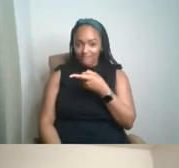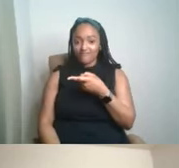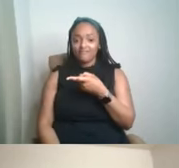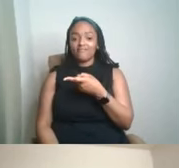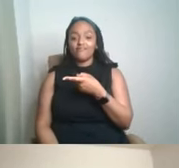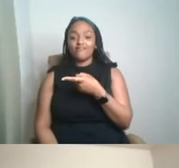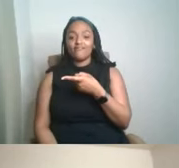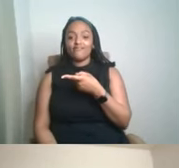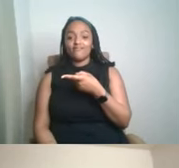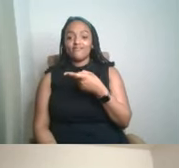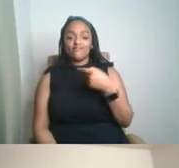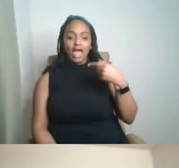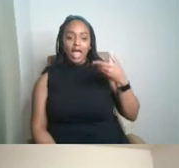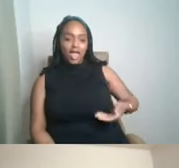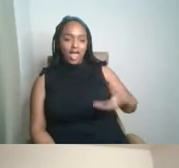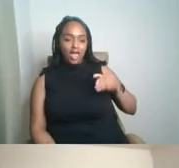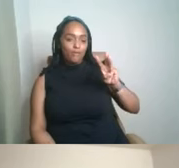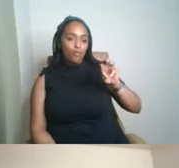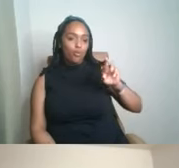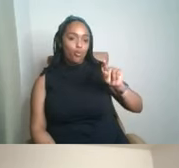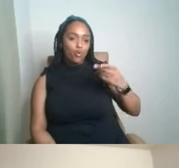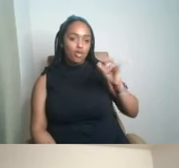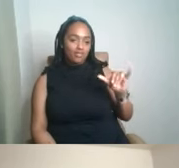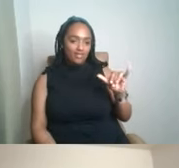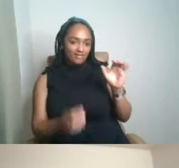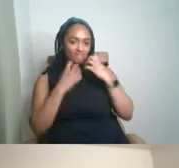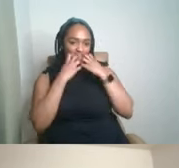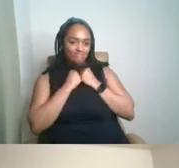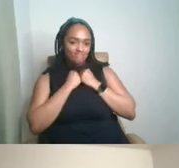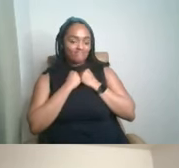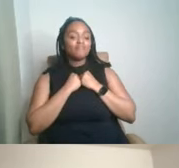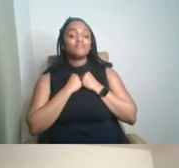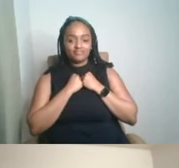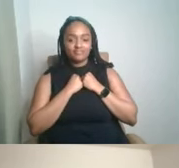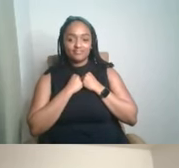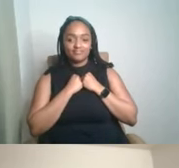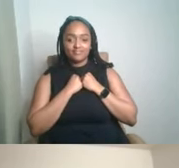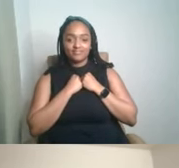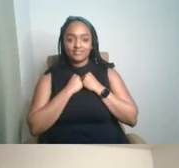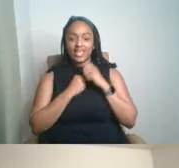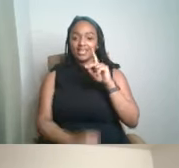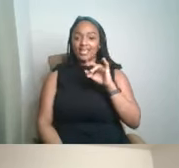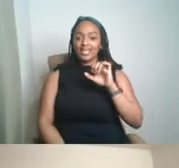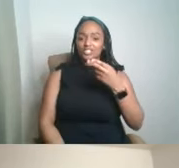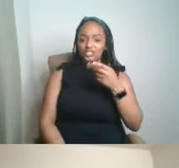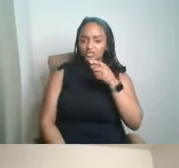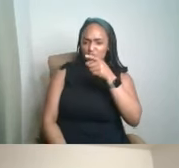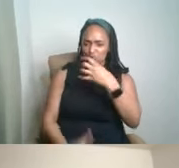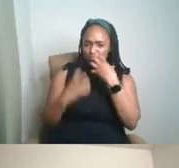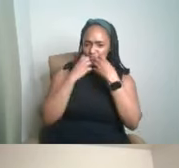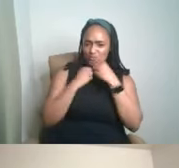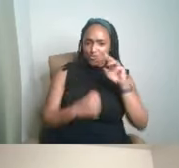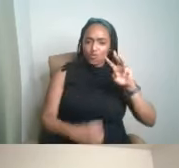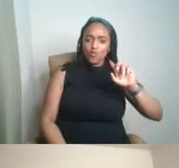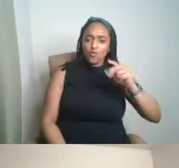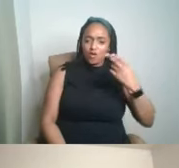I am worthy, I guess. Everybody unmute. This is awkward. Keish, you are worthy. Keish, you are worthy. You